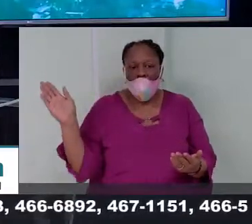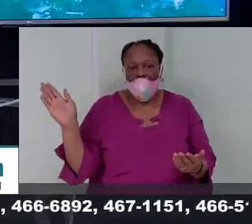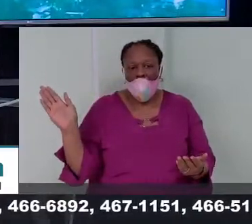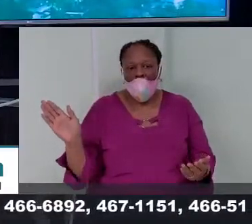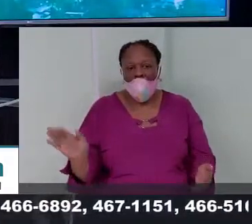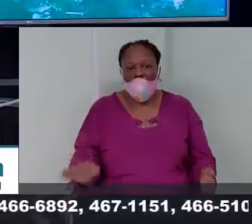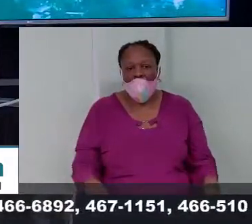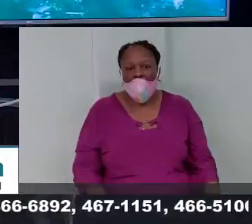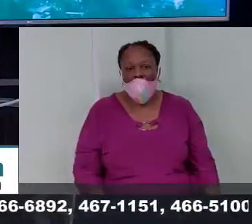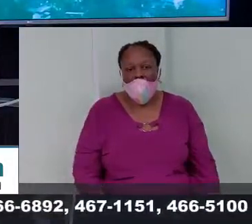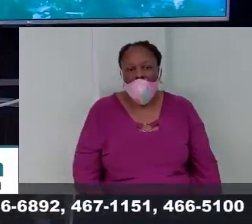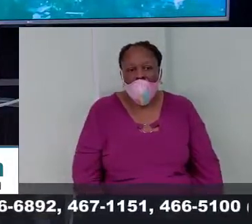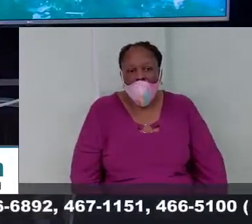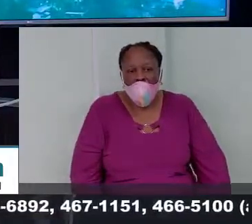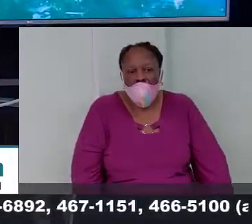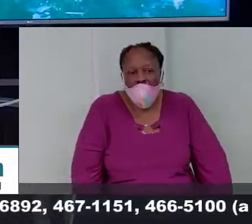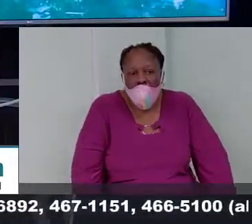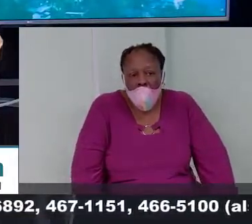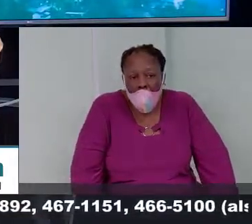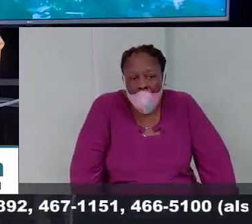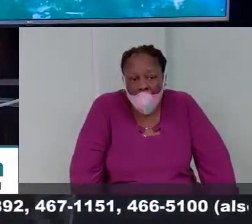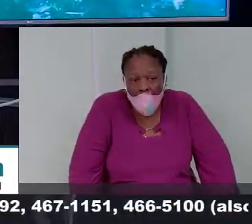I am Les Roy Williams.